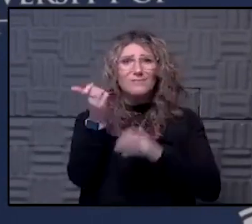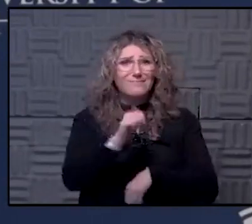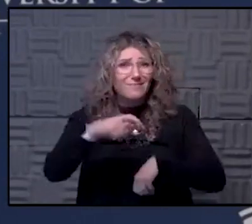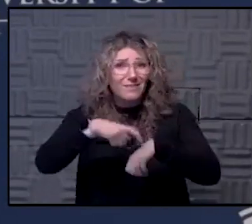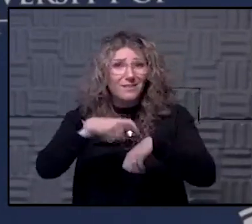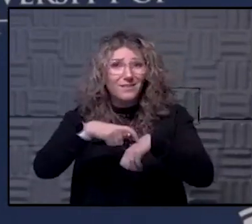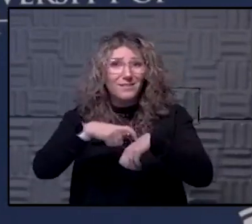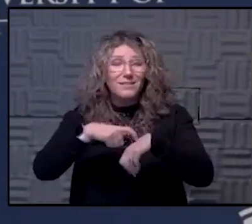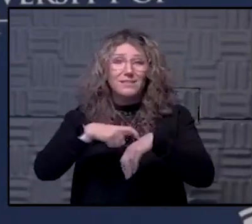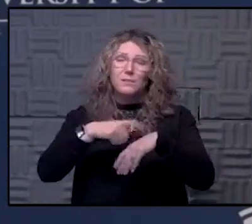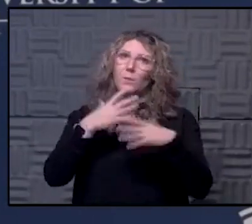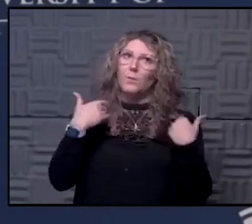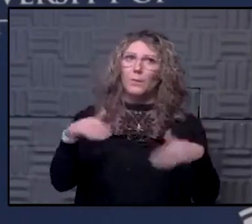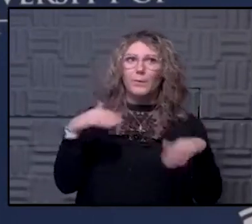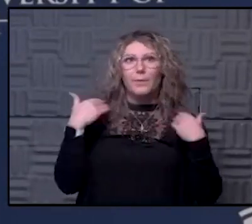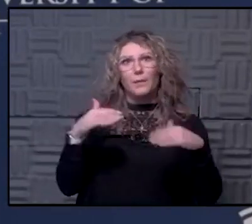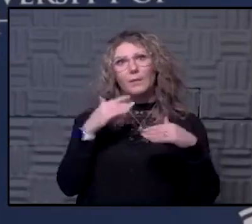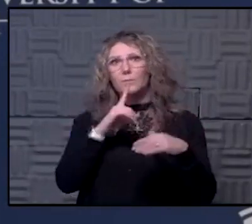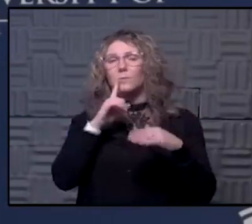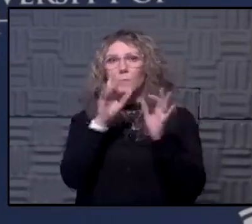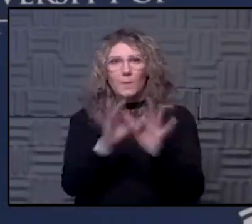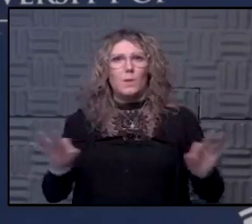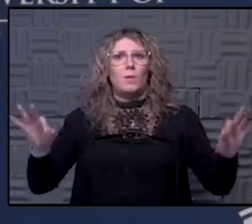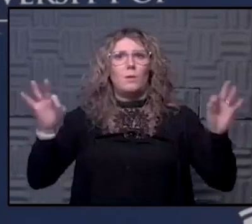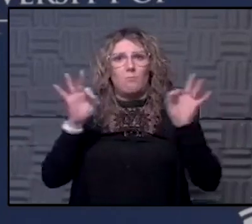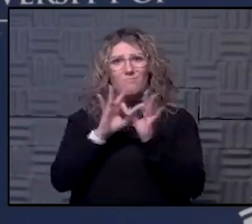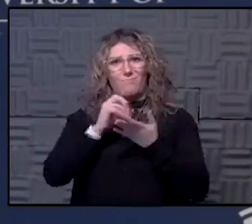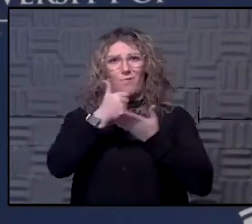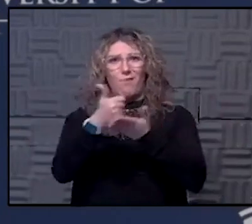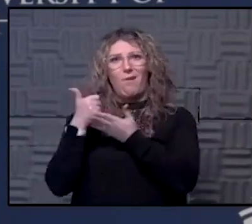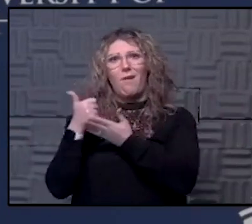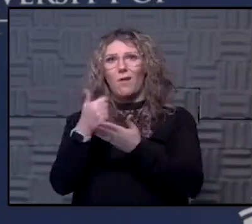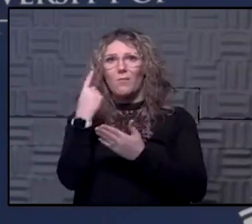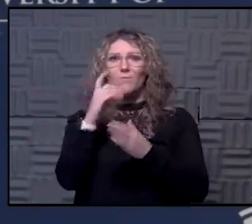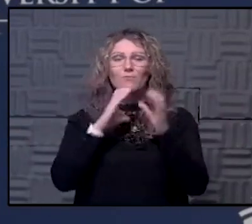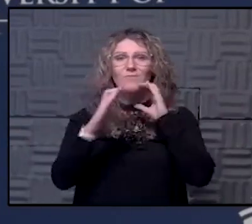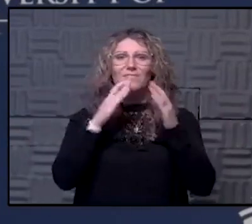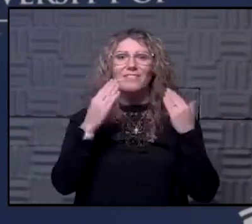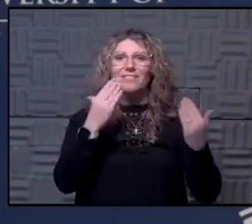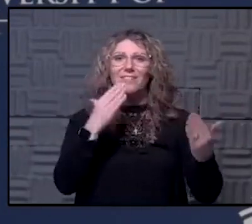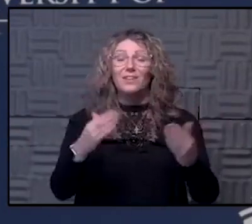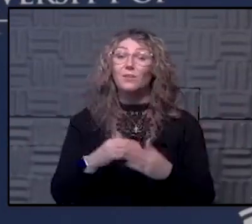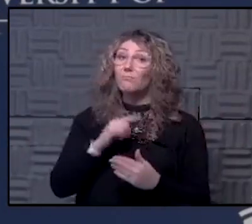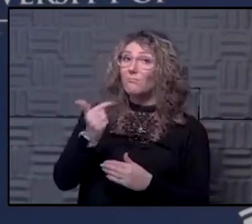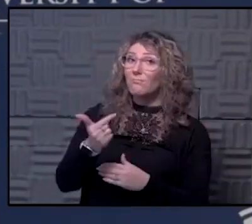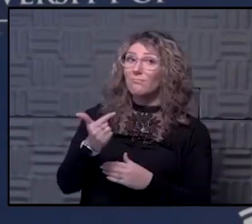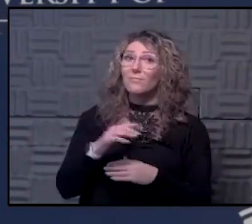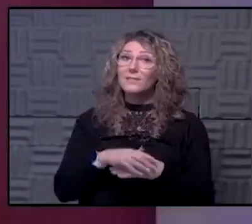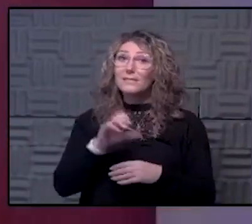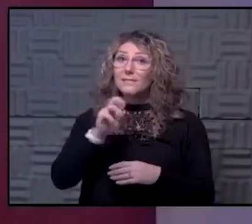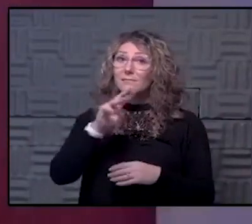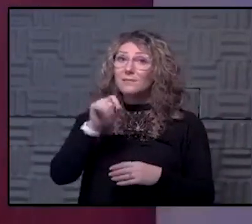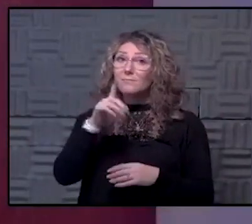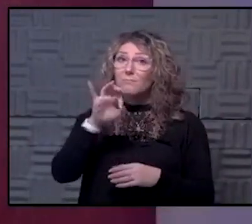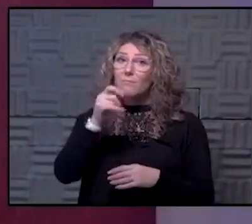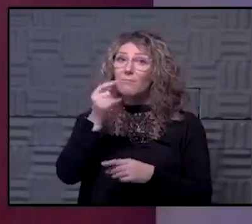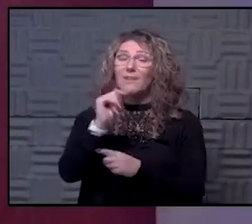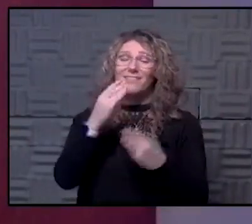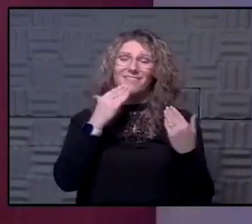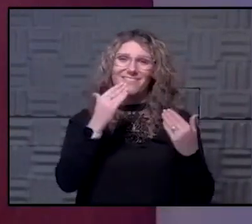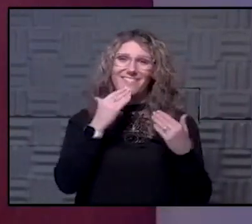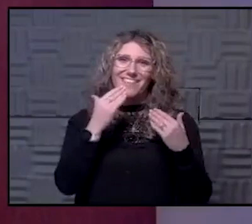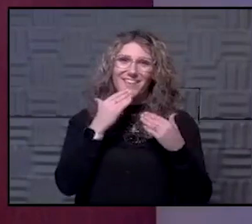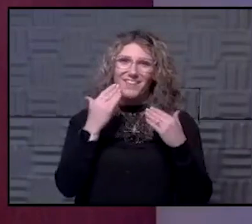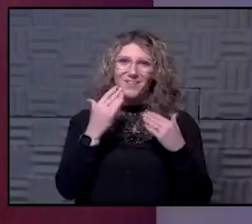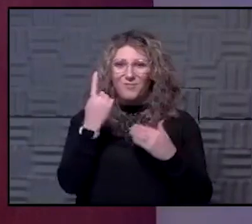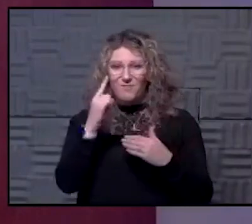ounce of prevention is worth a pound of cure. So I think it's really important to have these conversations. Thank you. All right. Thank you. Tim Schmitt. Yeah, thanks for having us here.